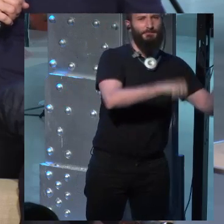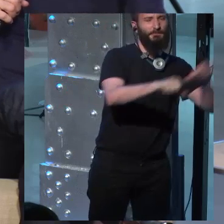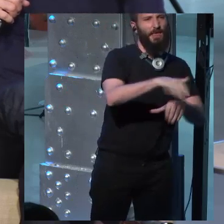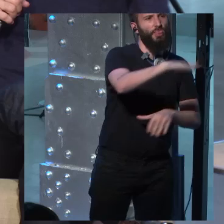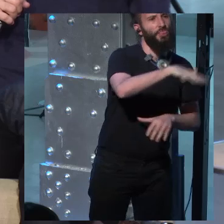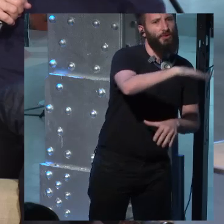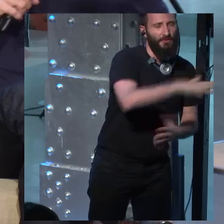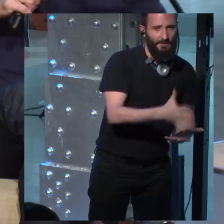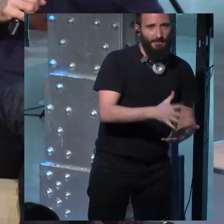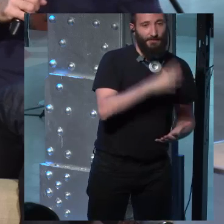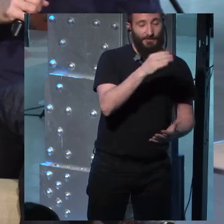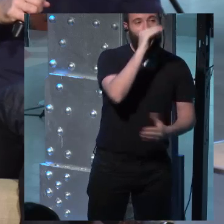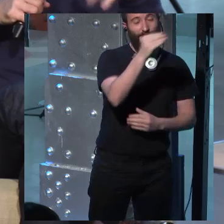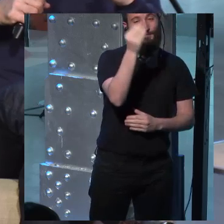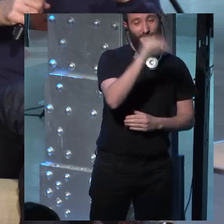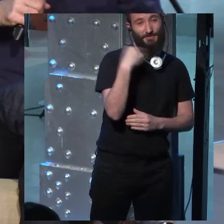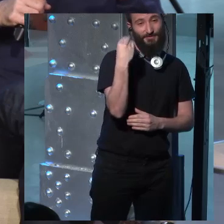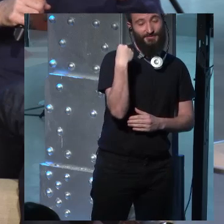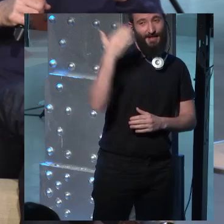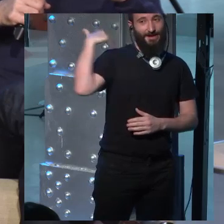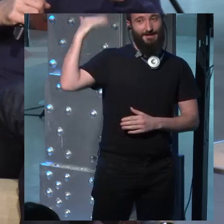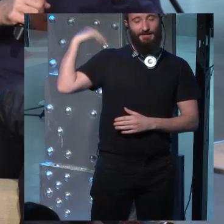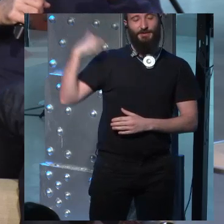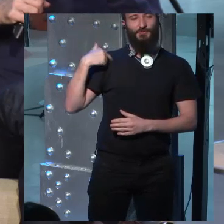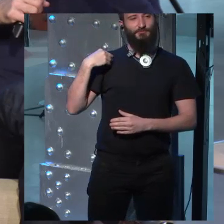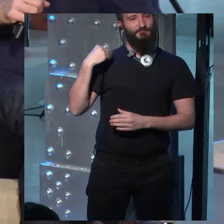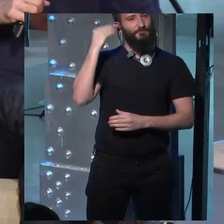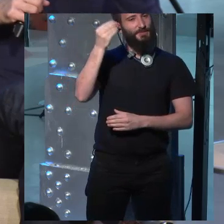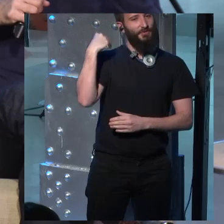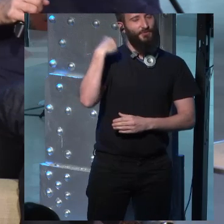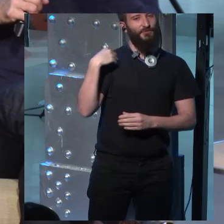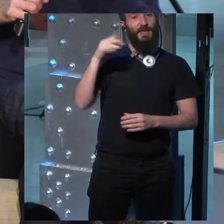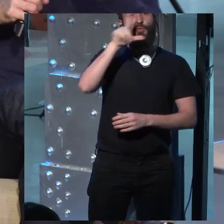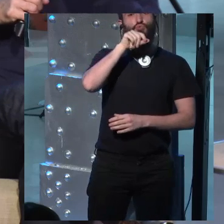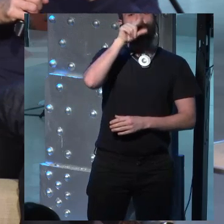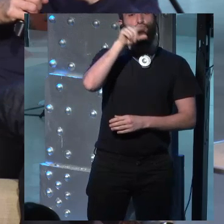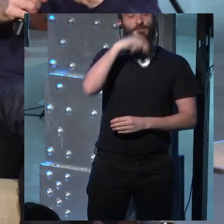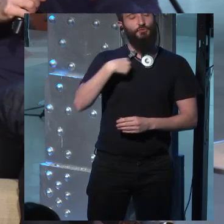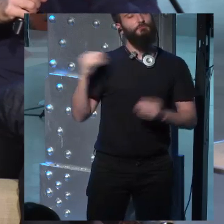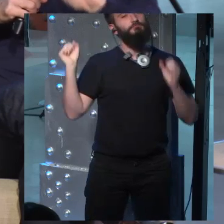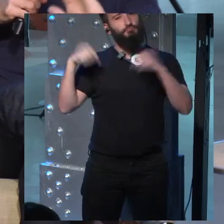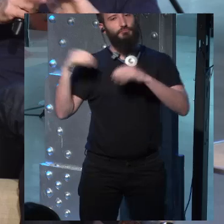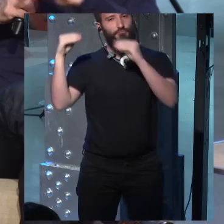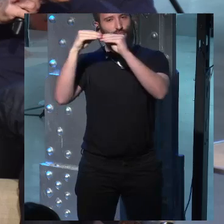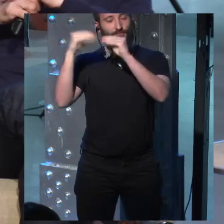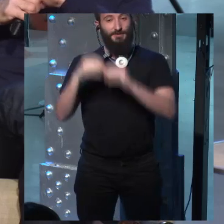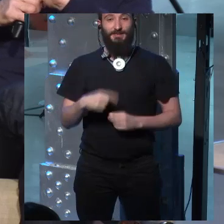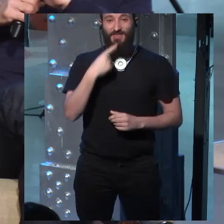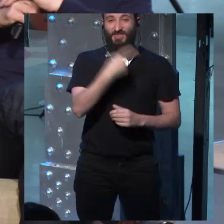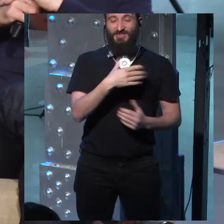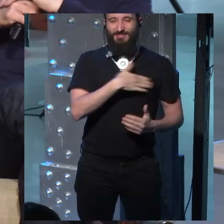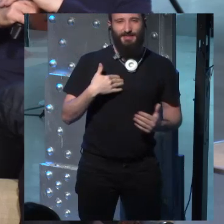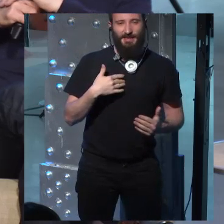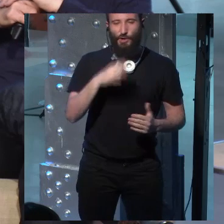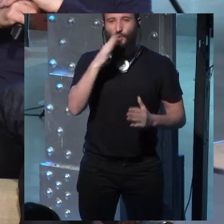the Twitter question or whatever, but I would just want to say that in season 3, it's a kind